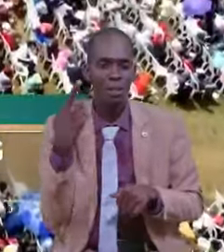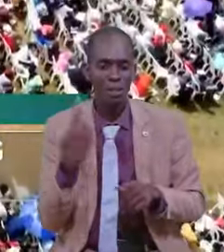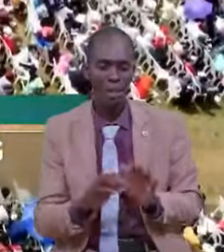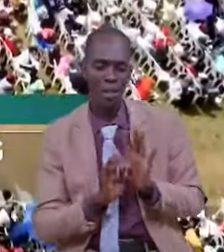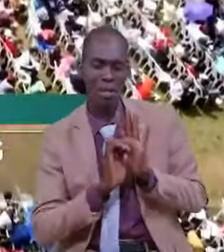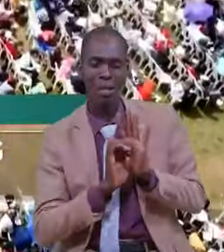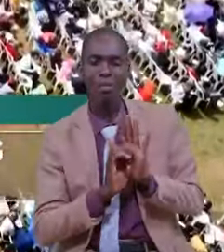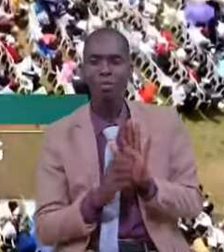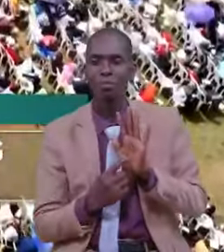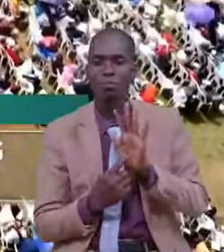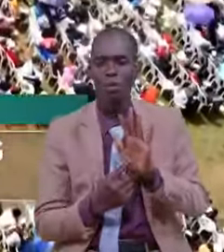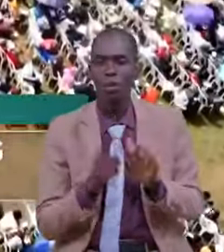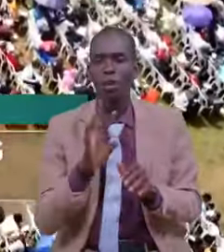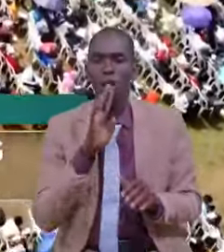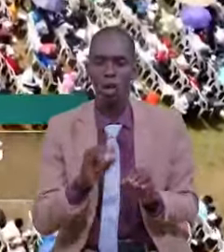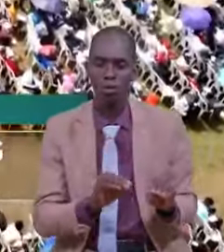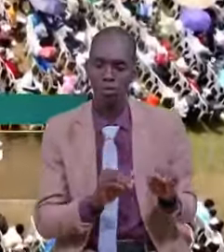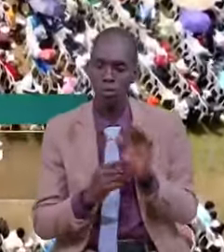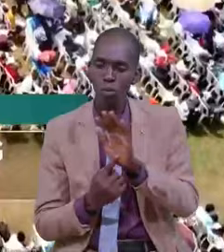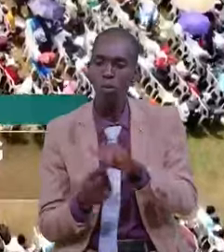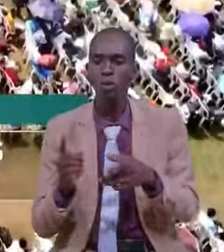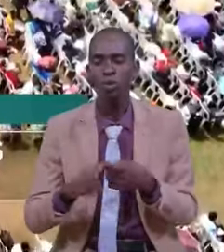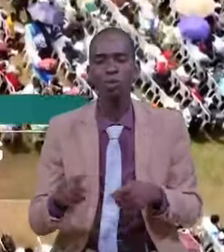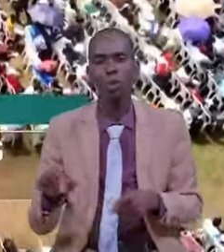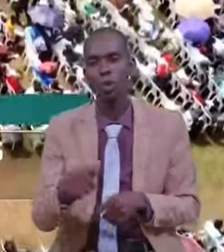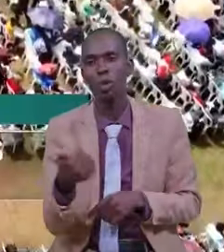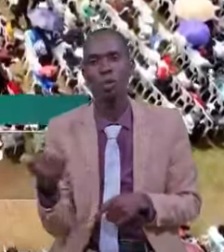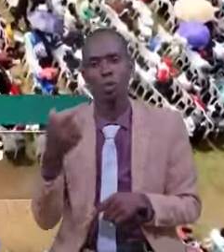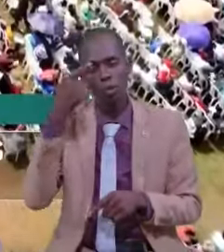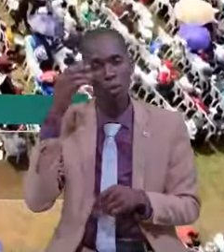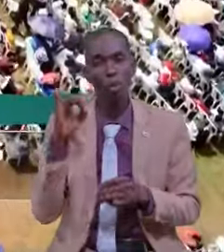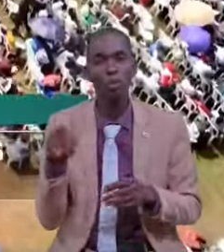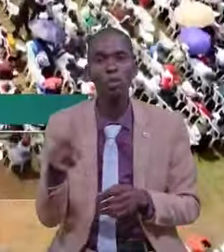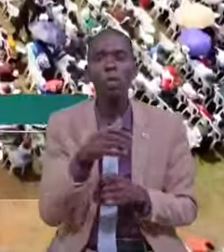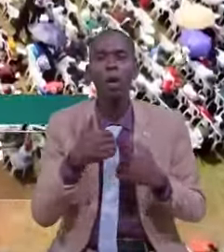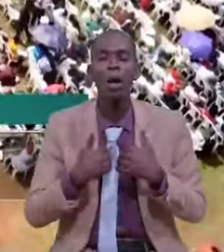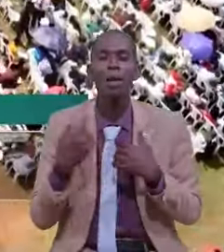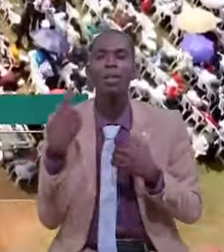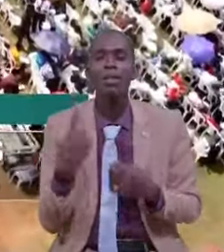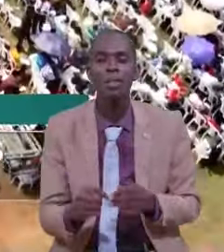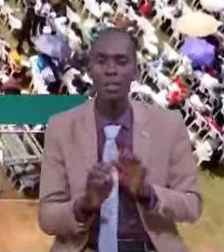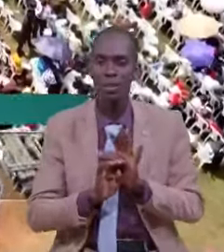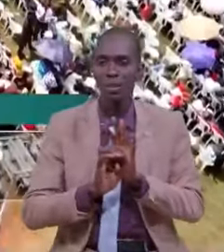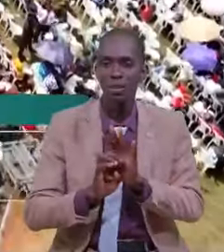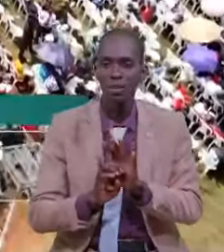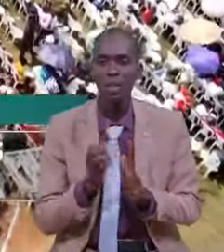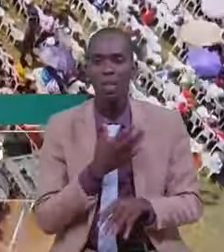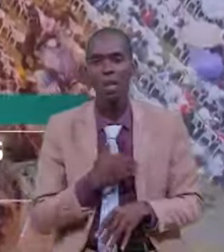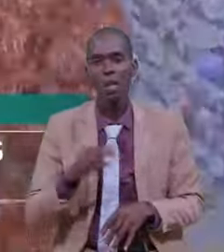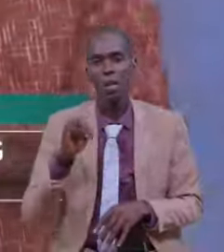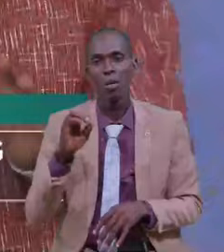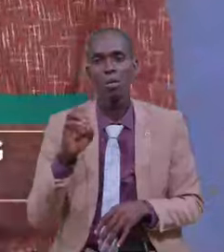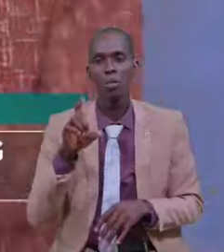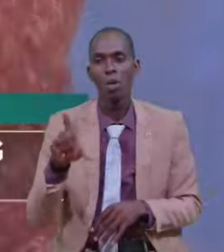for them on that, because you have the pattern and the model for